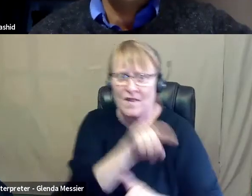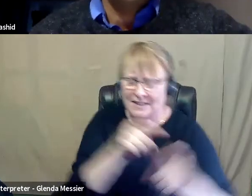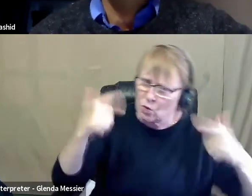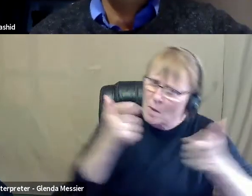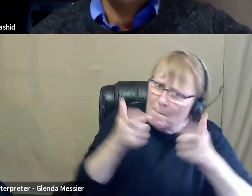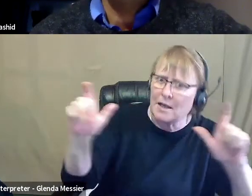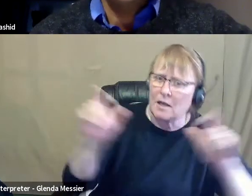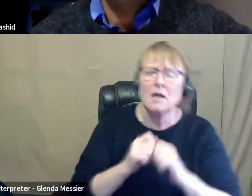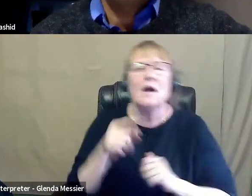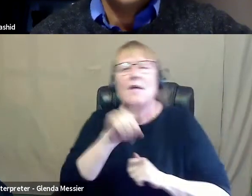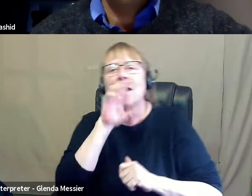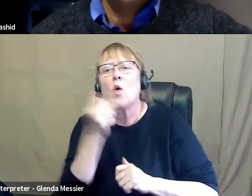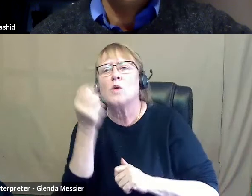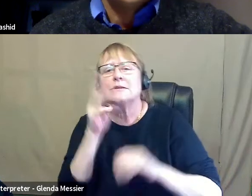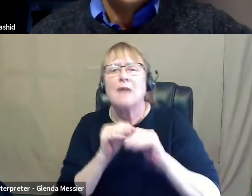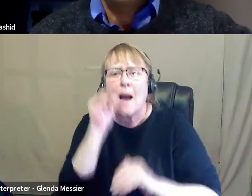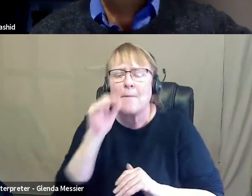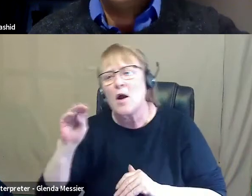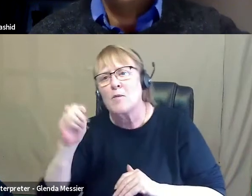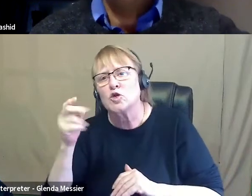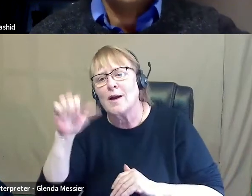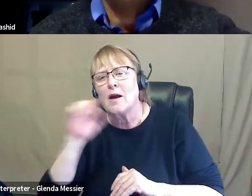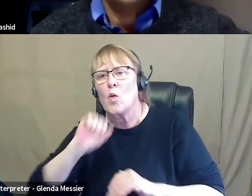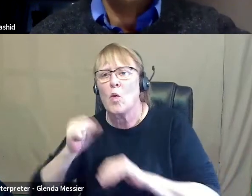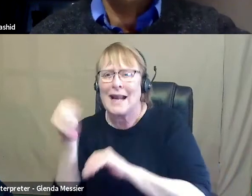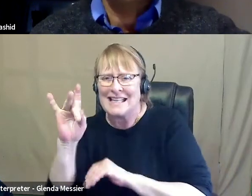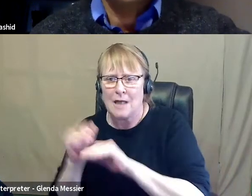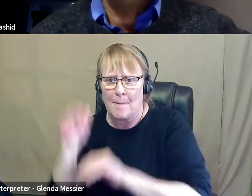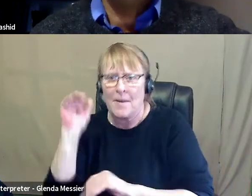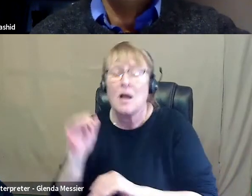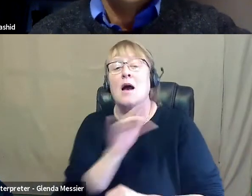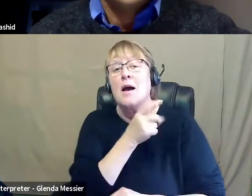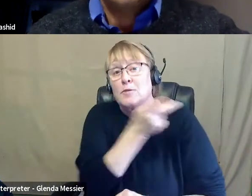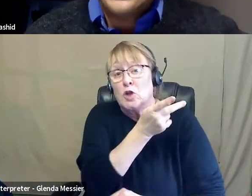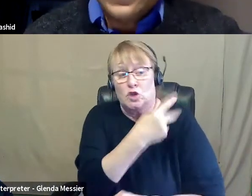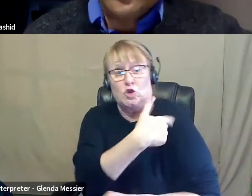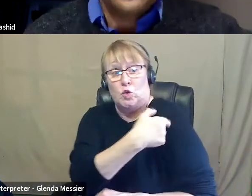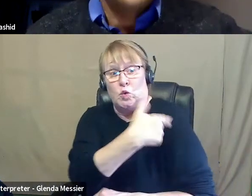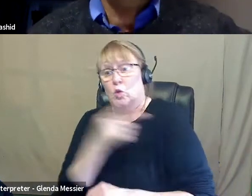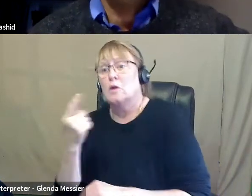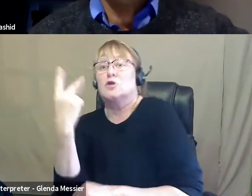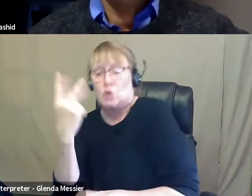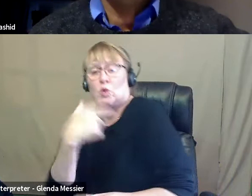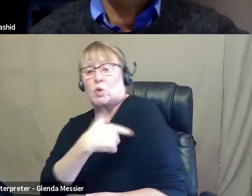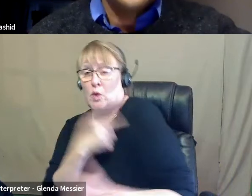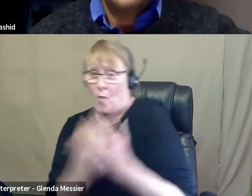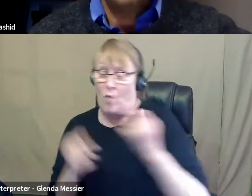people over 16 years of age, Moderna over 18, and both of them are two-shot vaccines, right? So in the